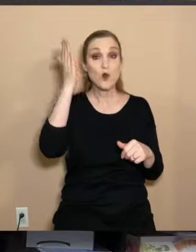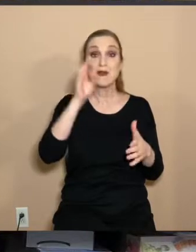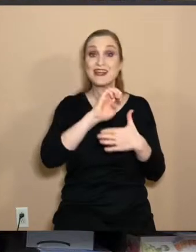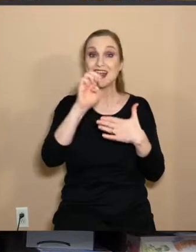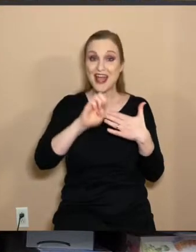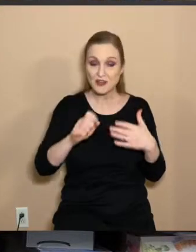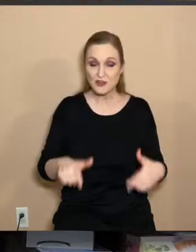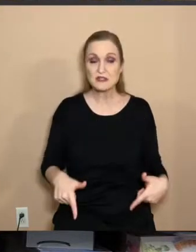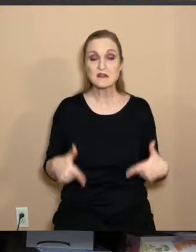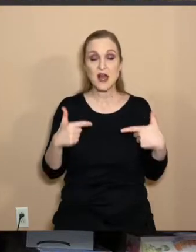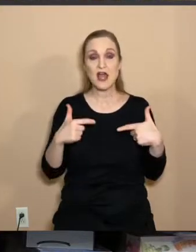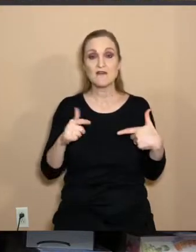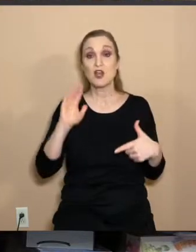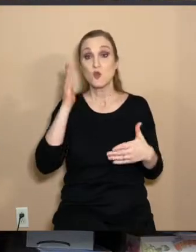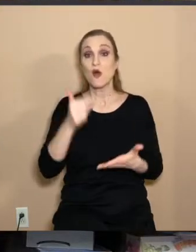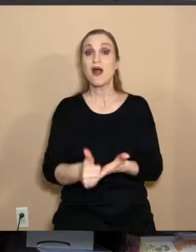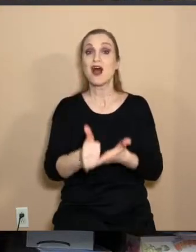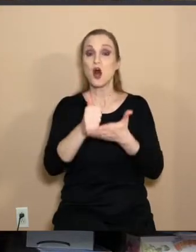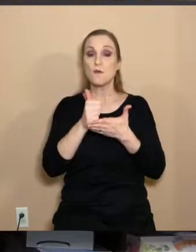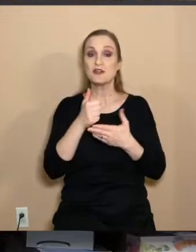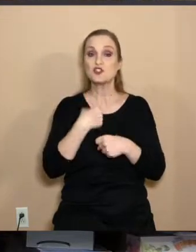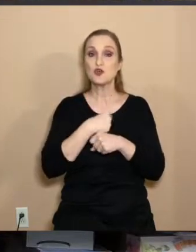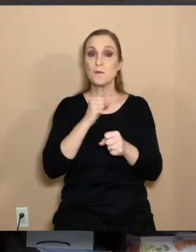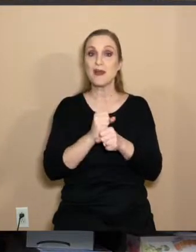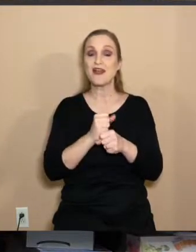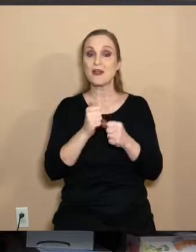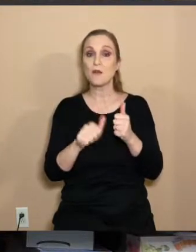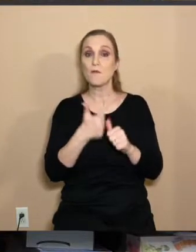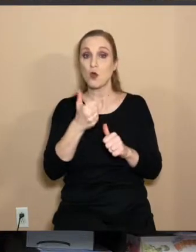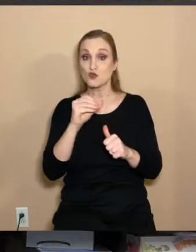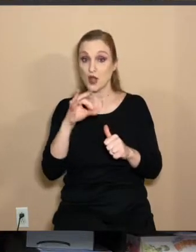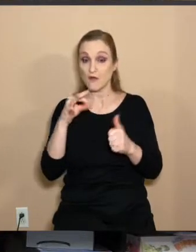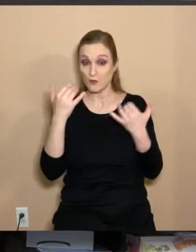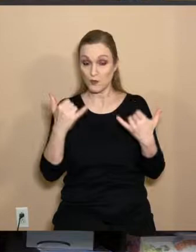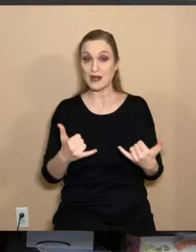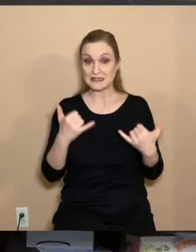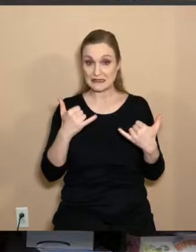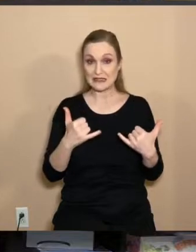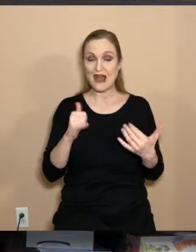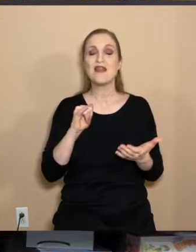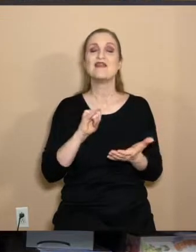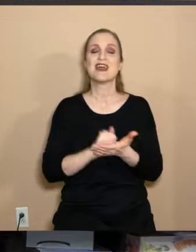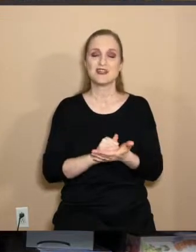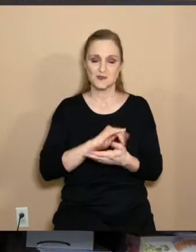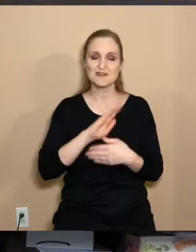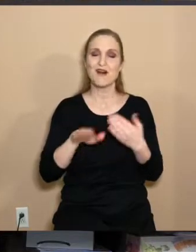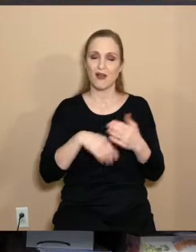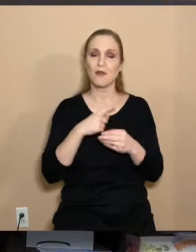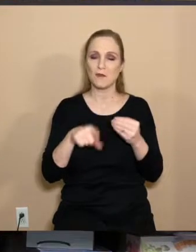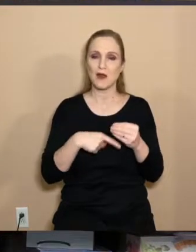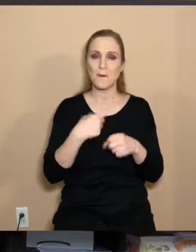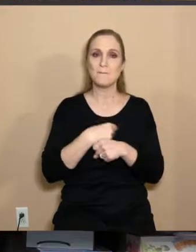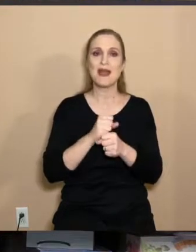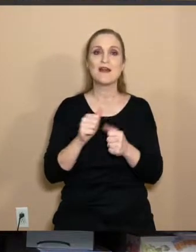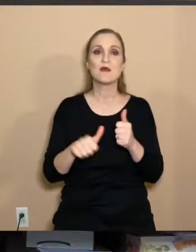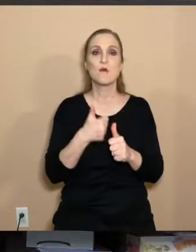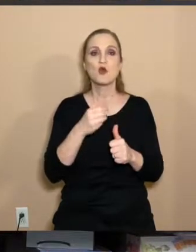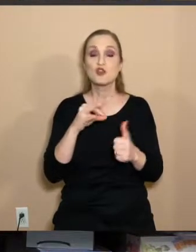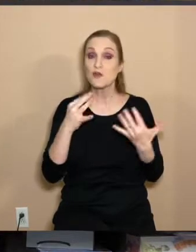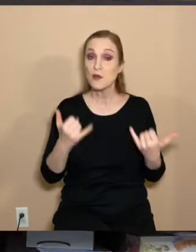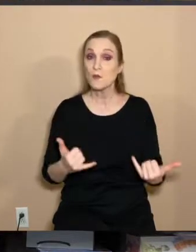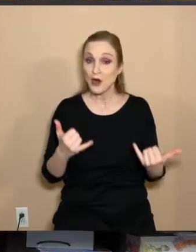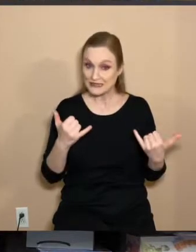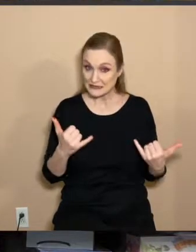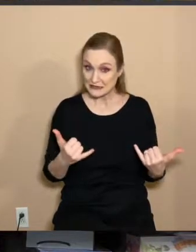this life, it's going to help us make the most of the present. And that's what this is all about. Make the most of the present.